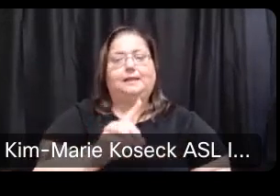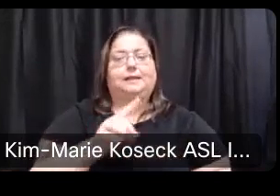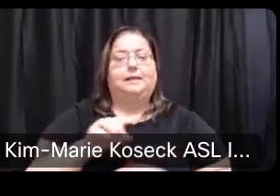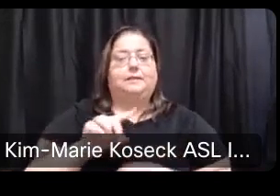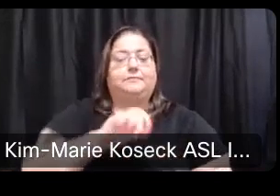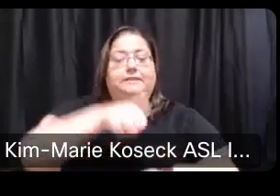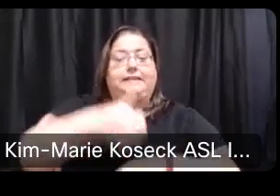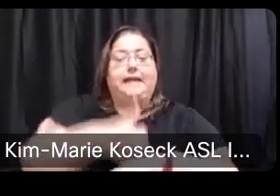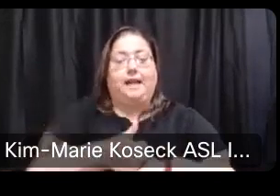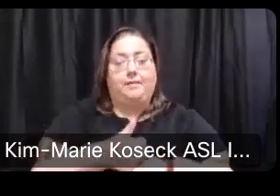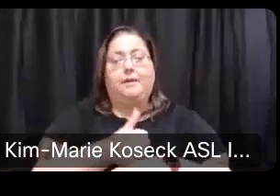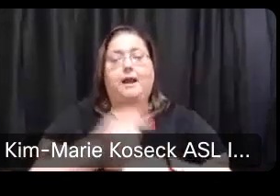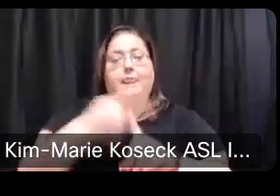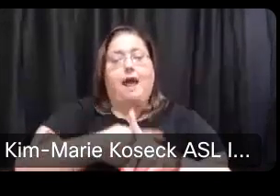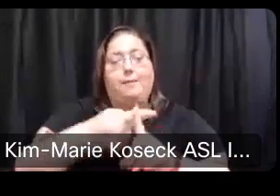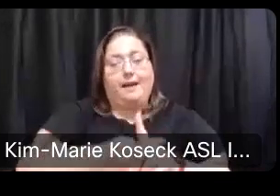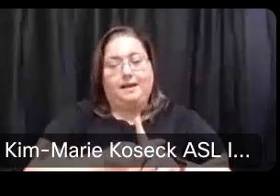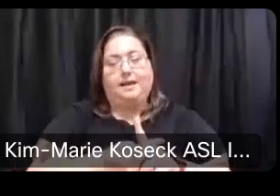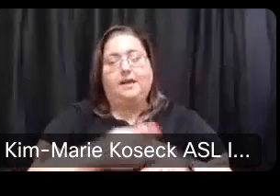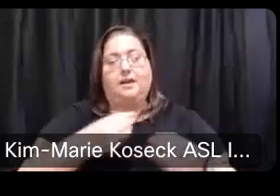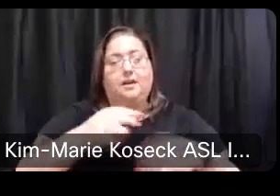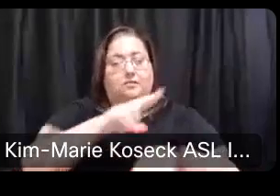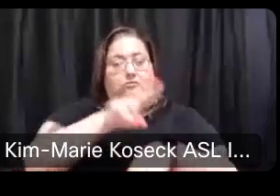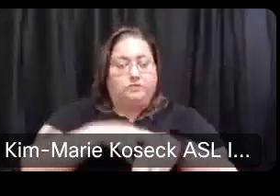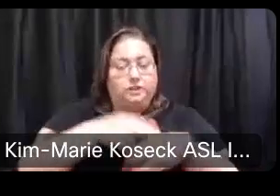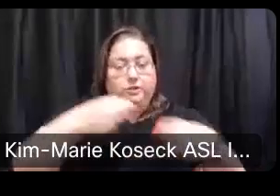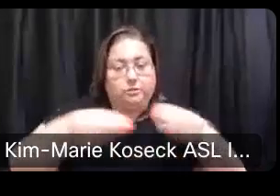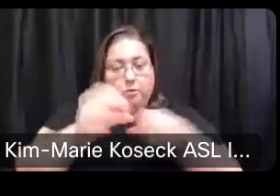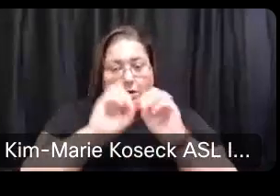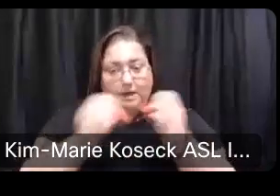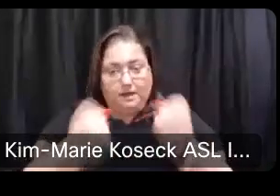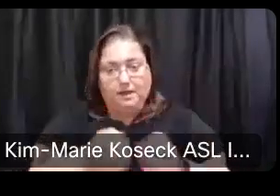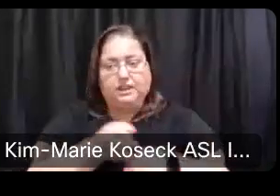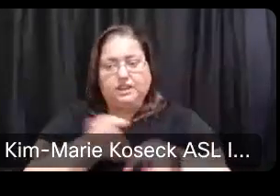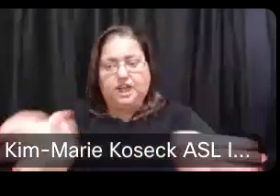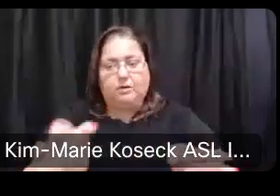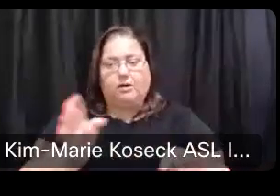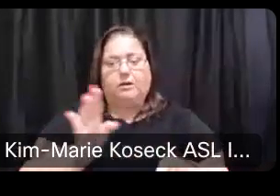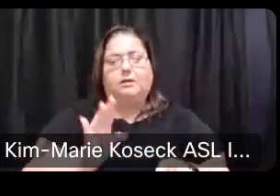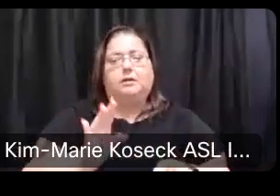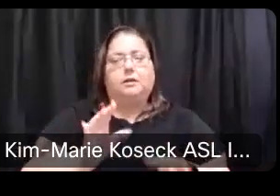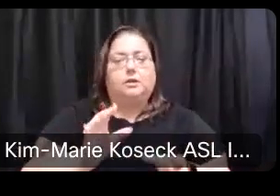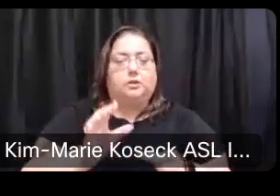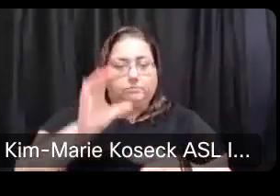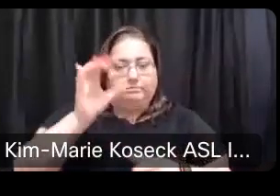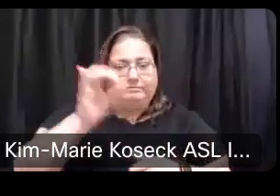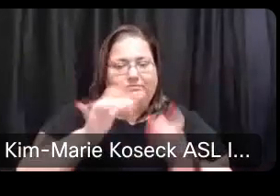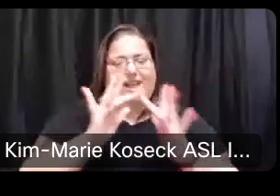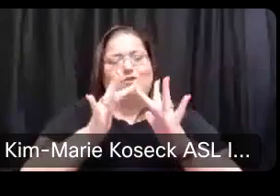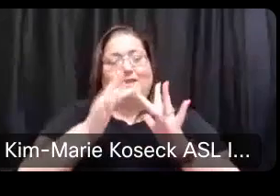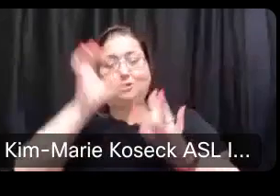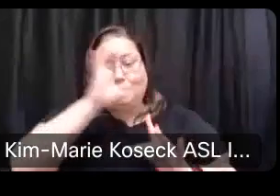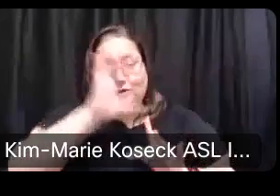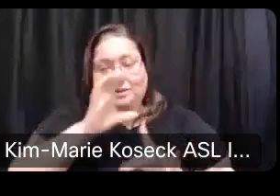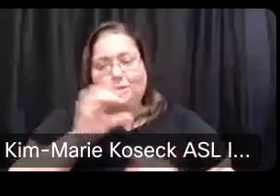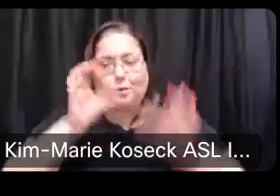resilience organization. C, the third option, general internet search, such as a Google search. D,